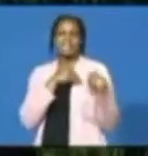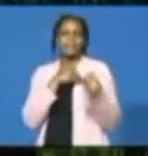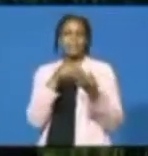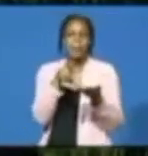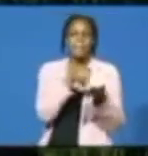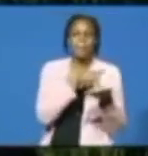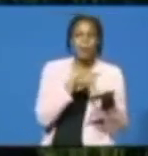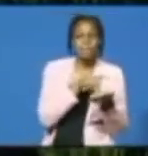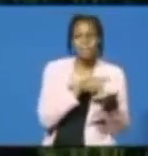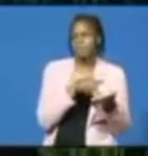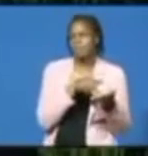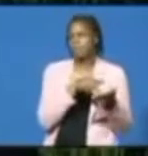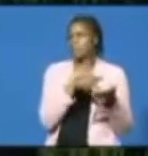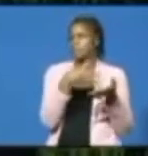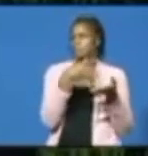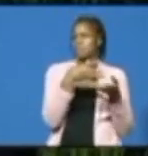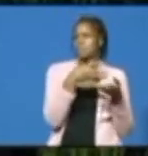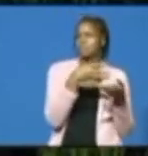poisonous fountain.